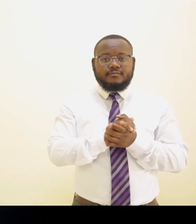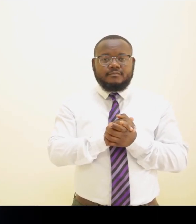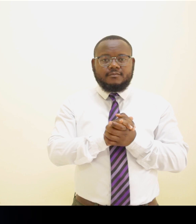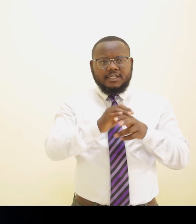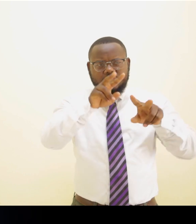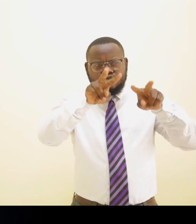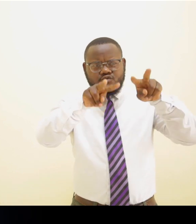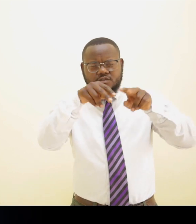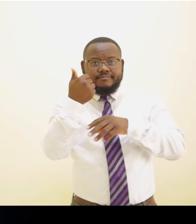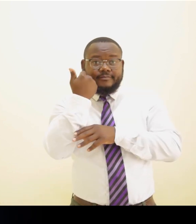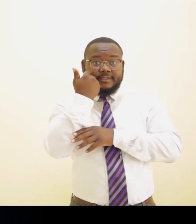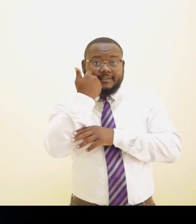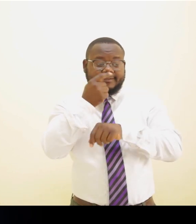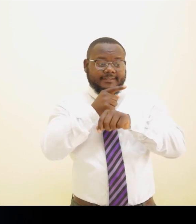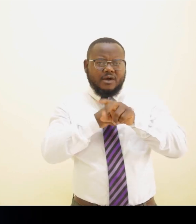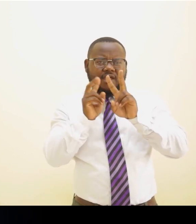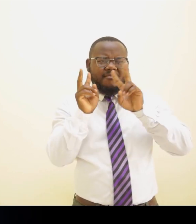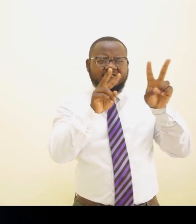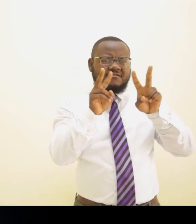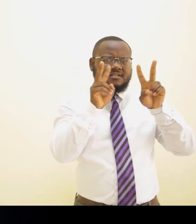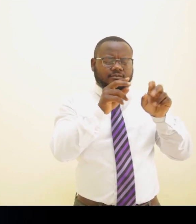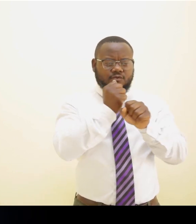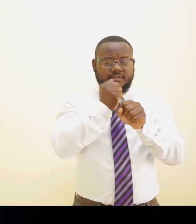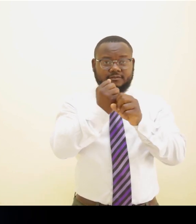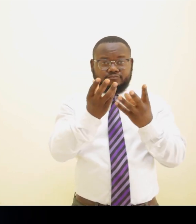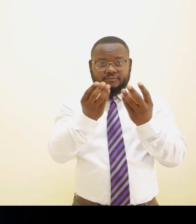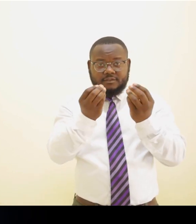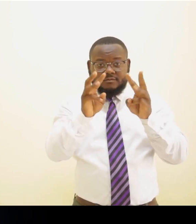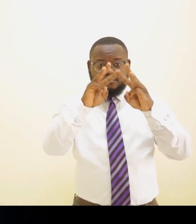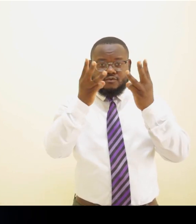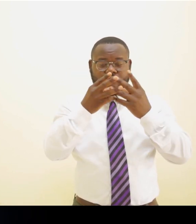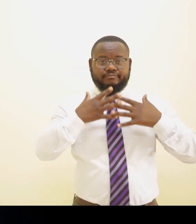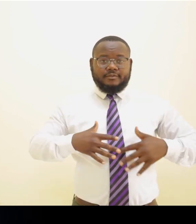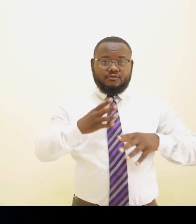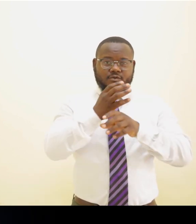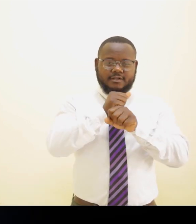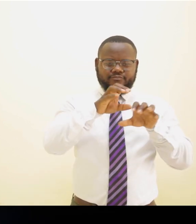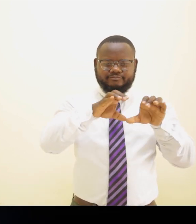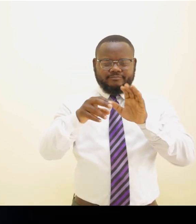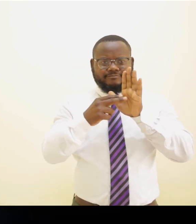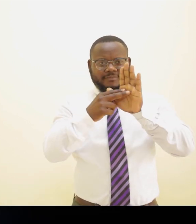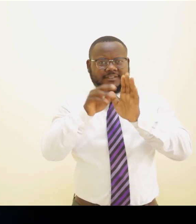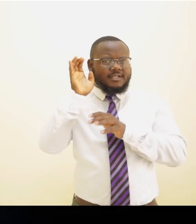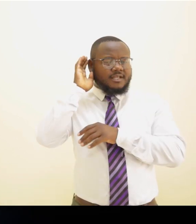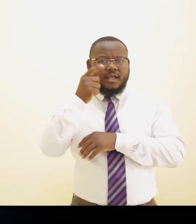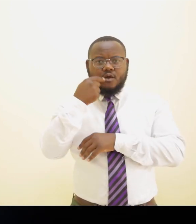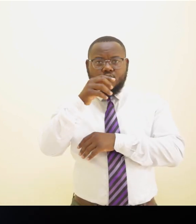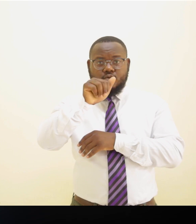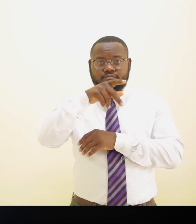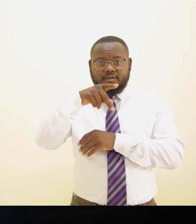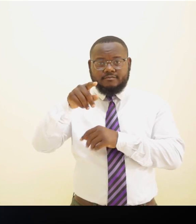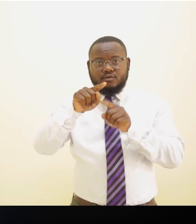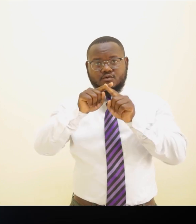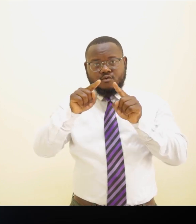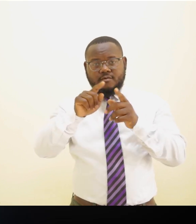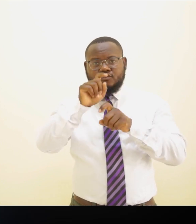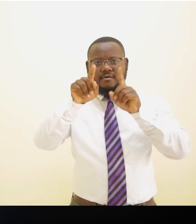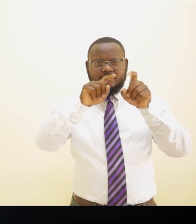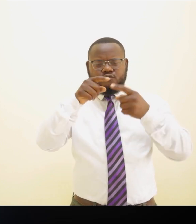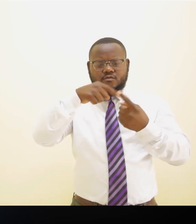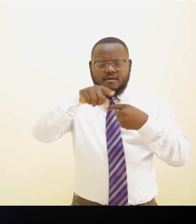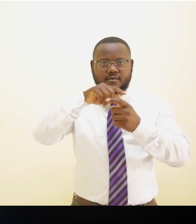Screen patients during routine visits using simple World Health Organization tools, such as the Hear Who app or the primary ear and hearing